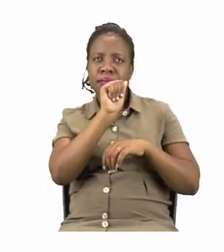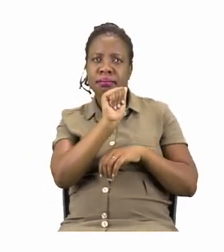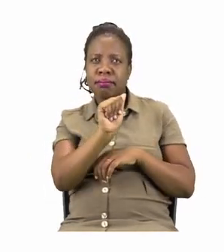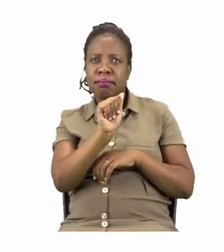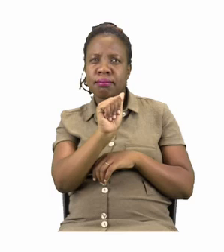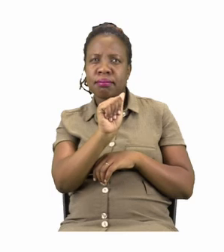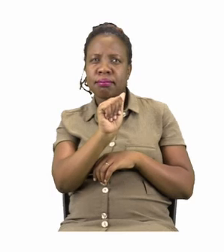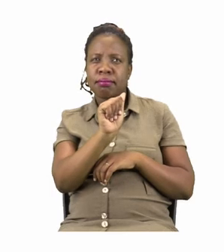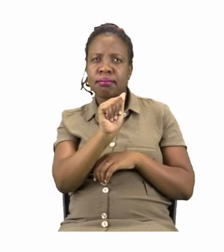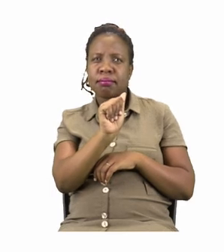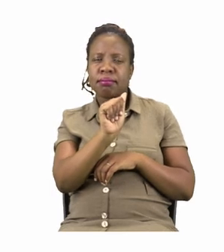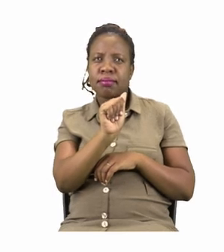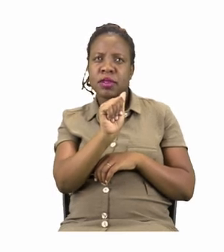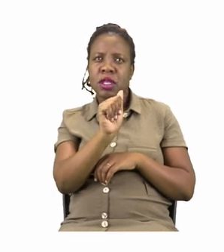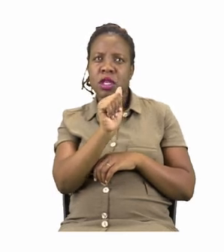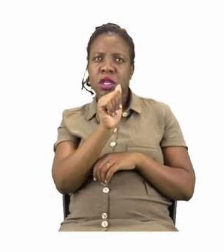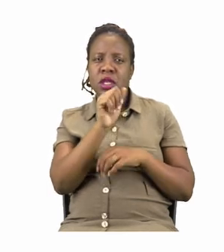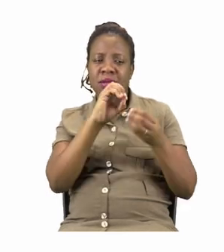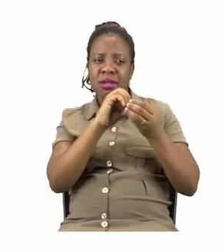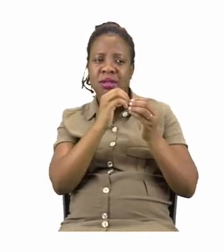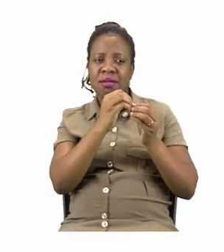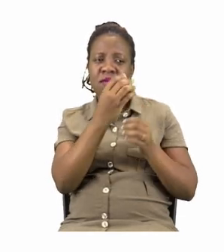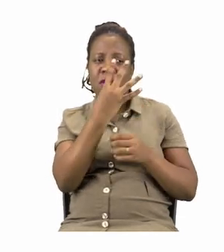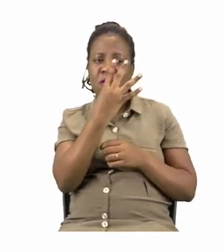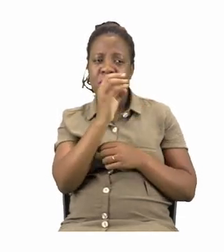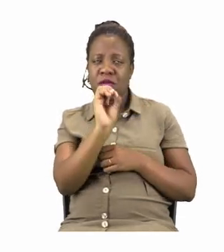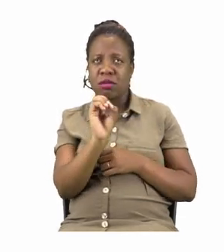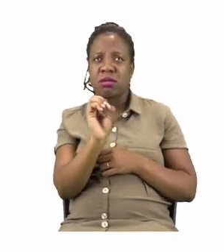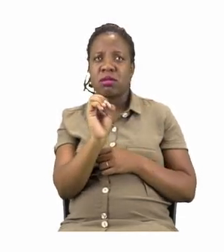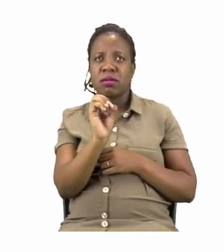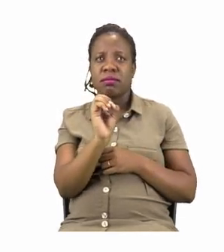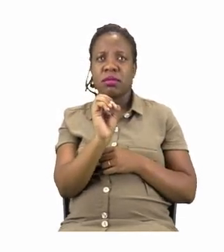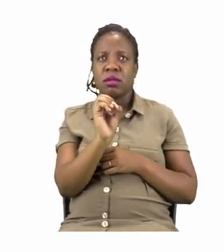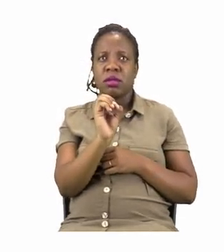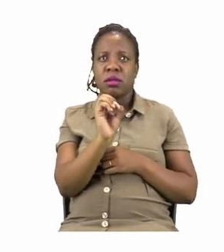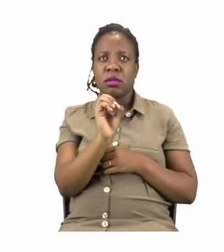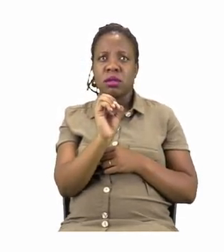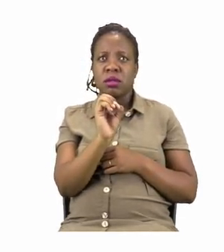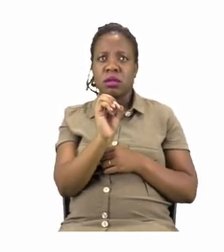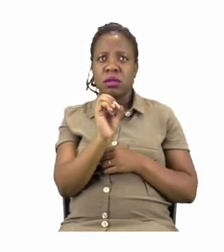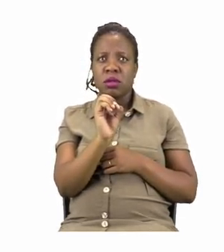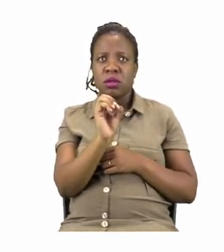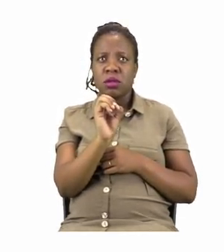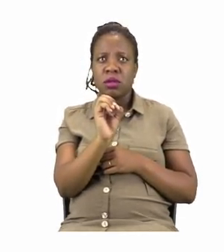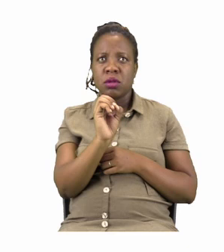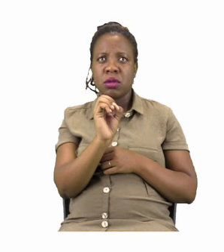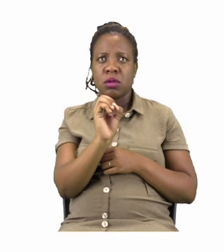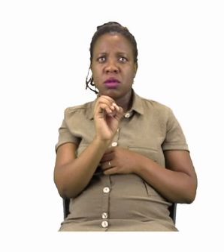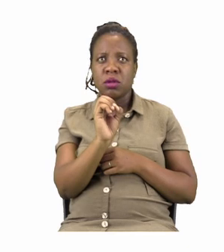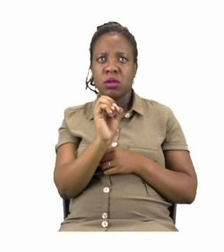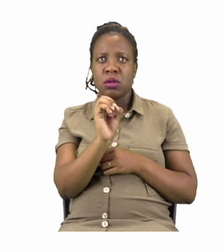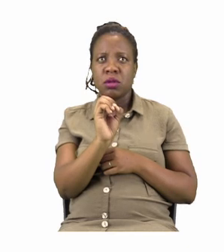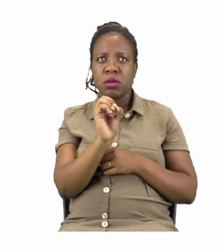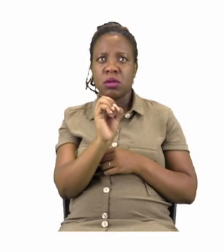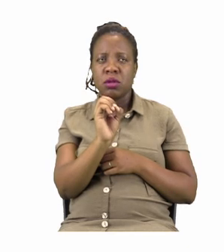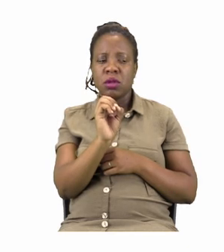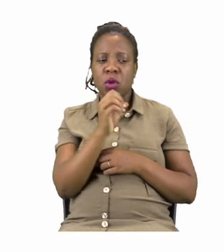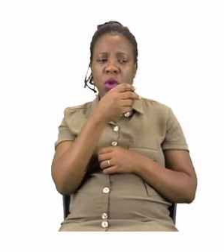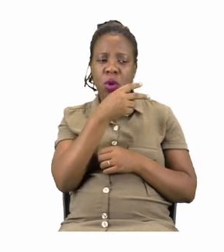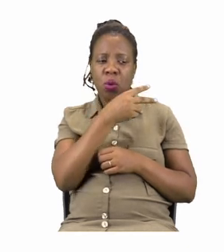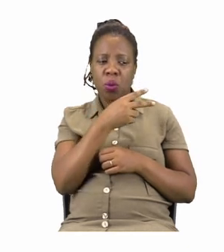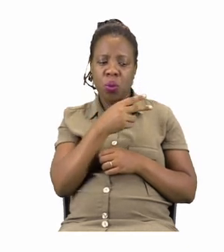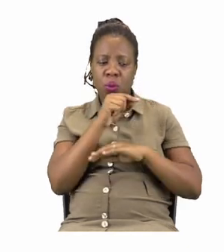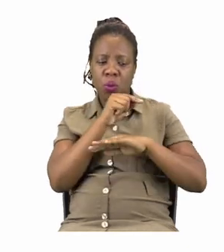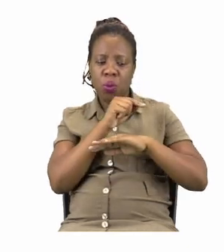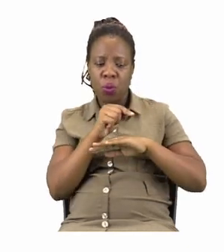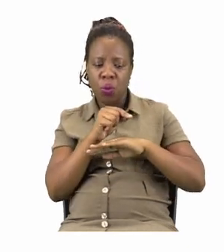just below your rainbow, okay? And then below the number 40, there's an equals to sign,